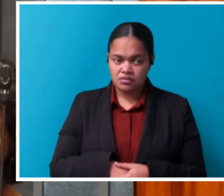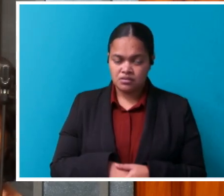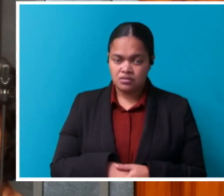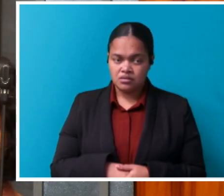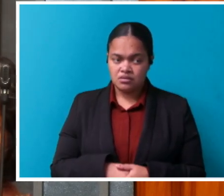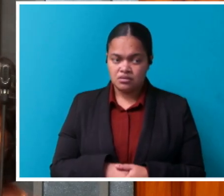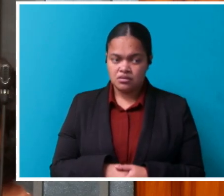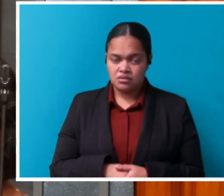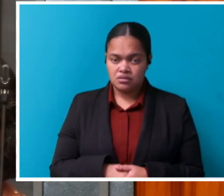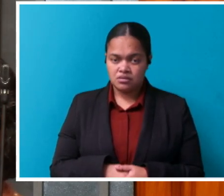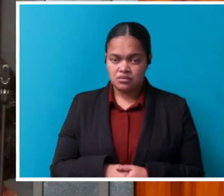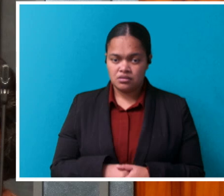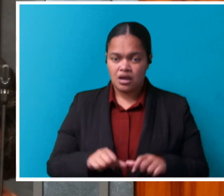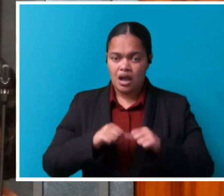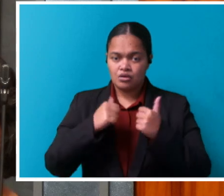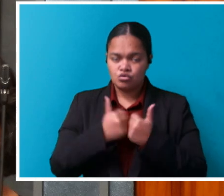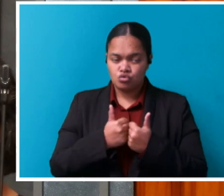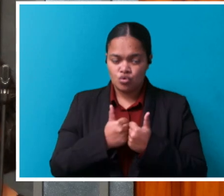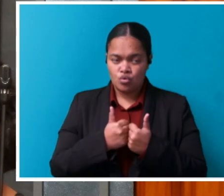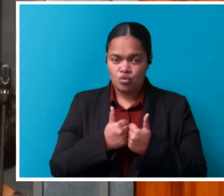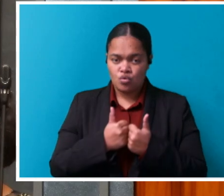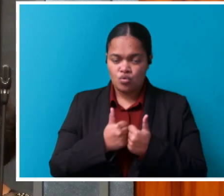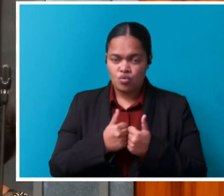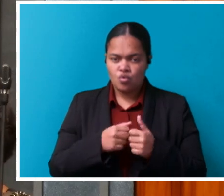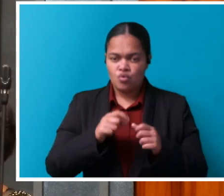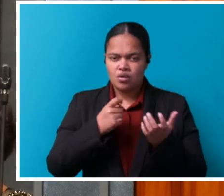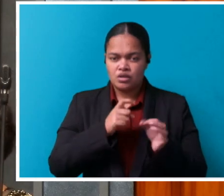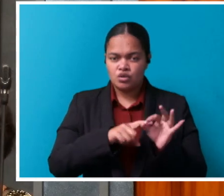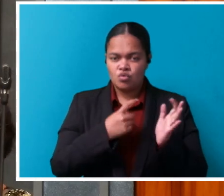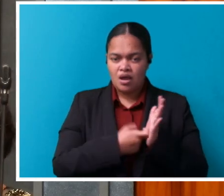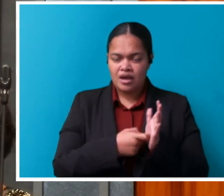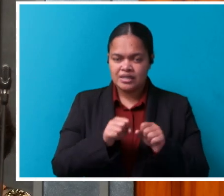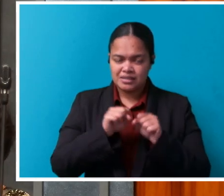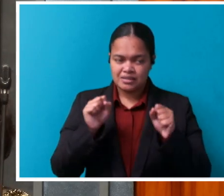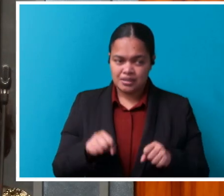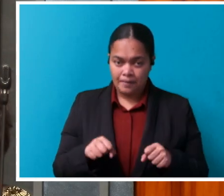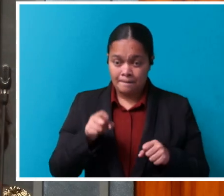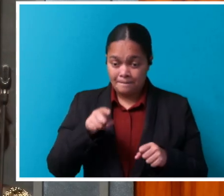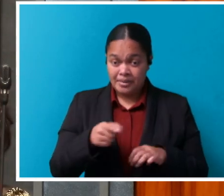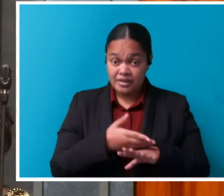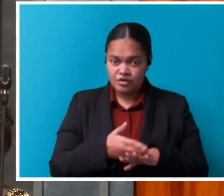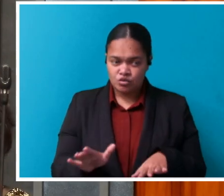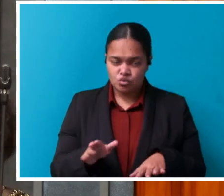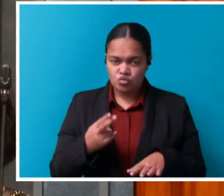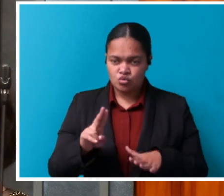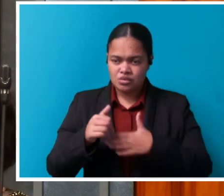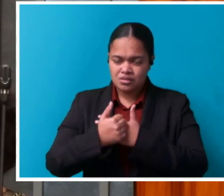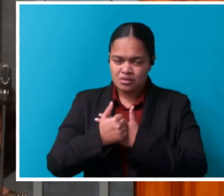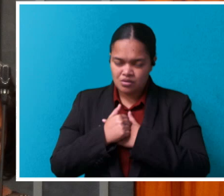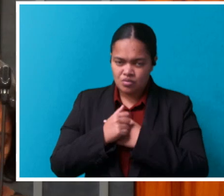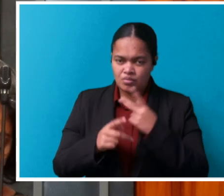guarantor QR code kiosk system. The new system facilitates a secure and efficient